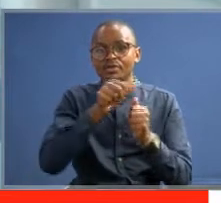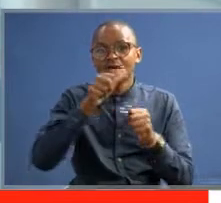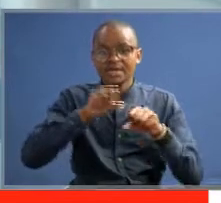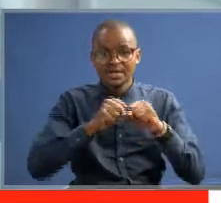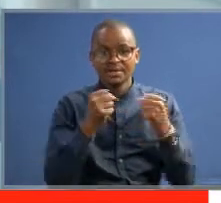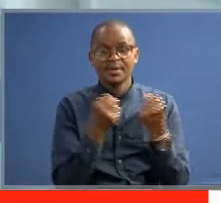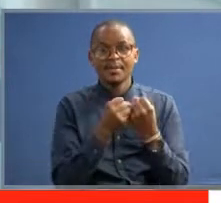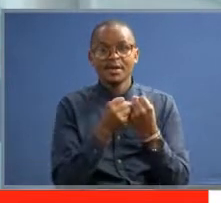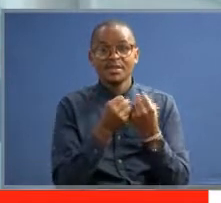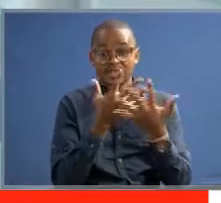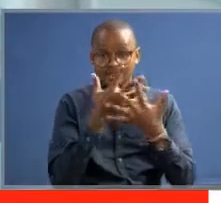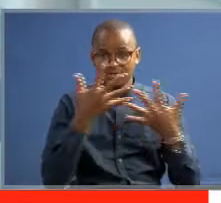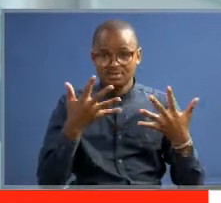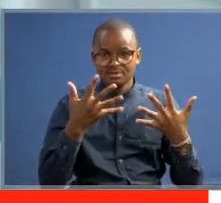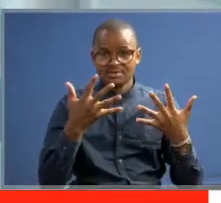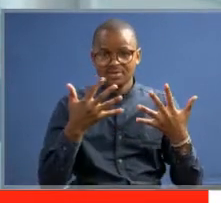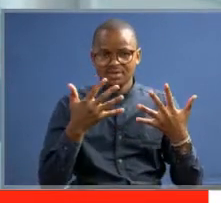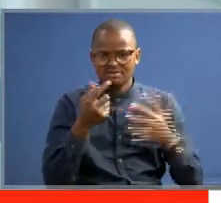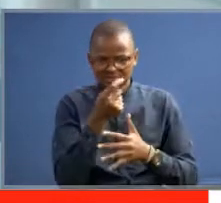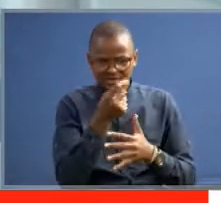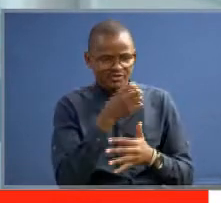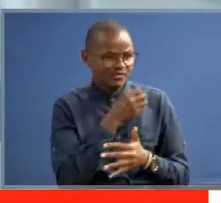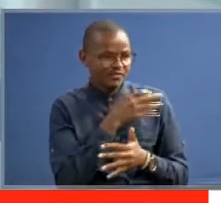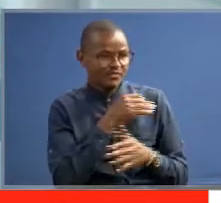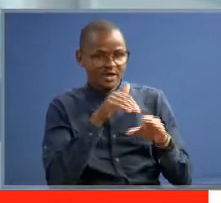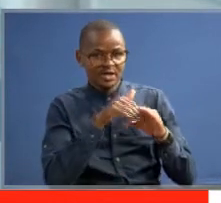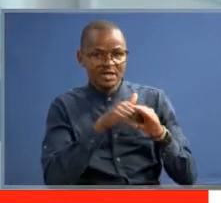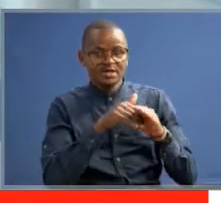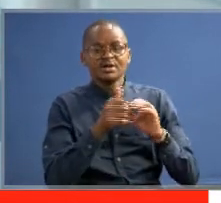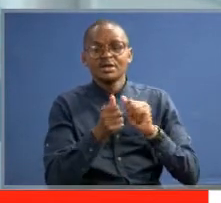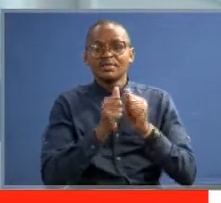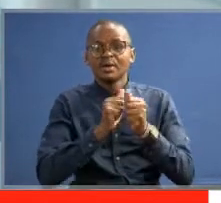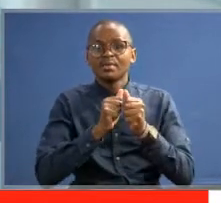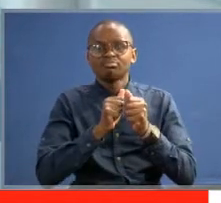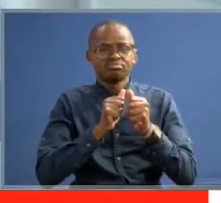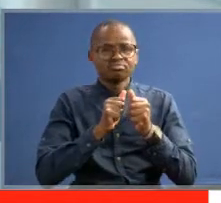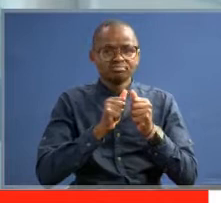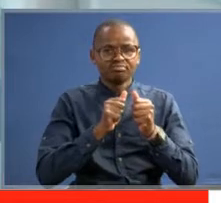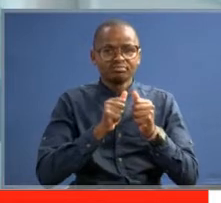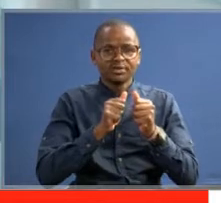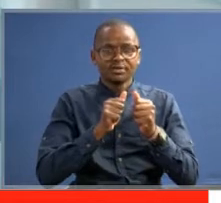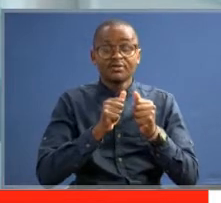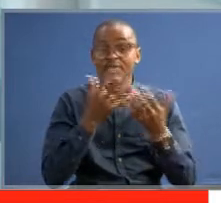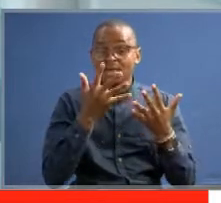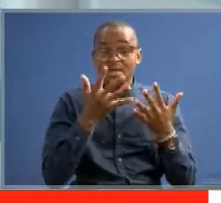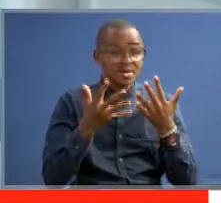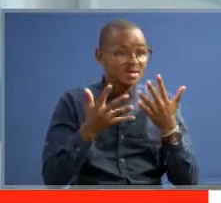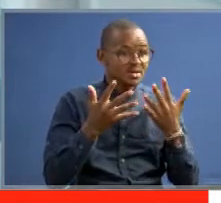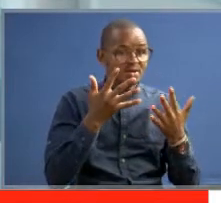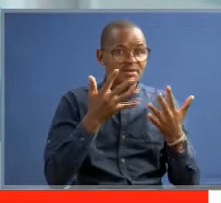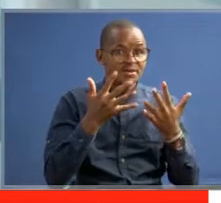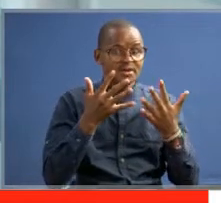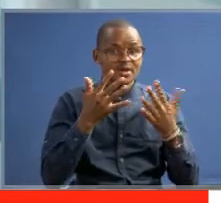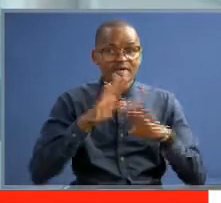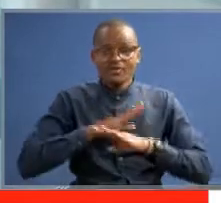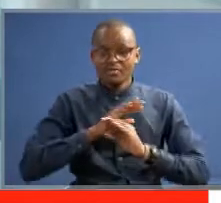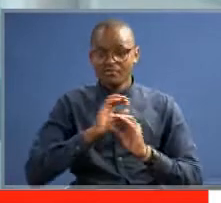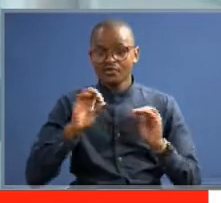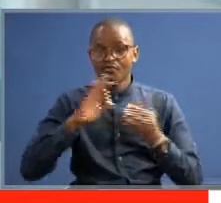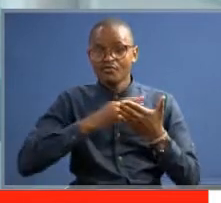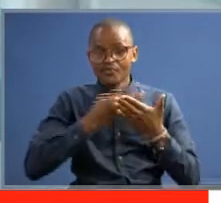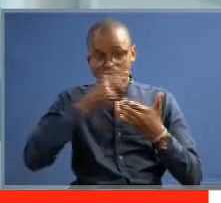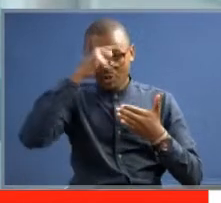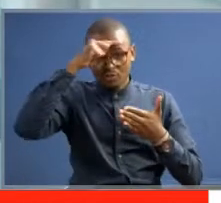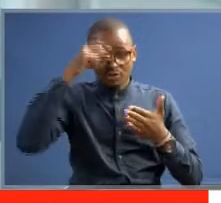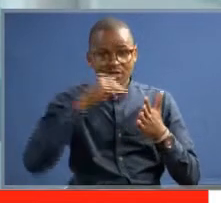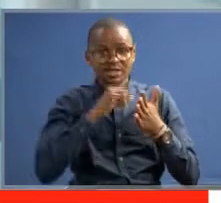social matters, there was a little fear in the sports circles that there may be inadequate funds now,